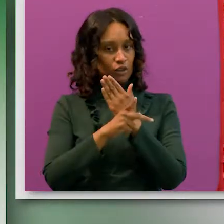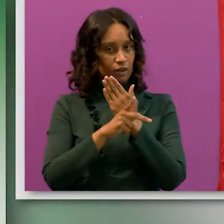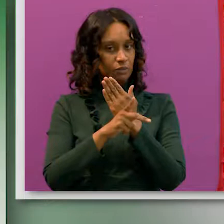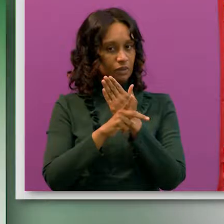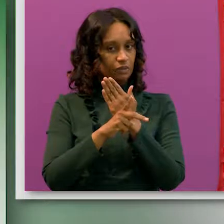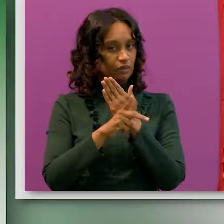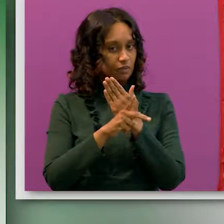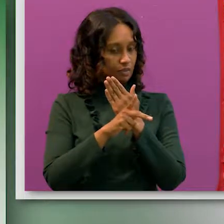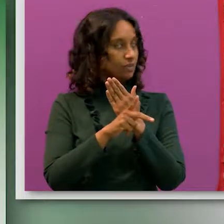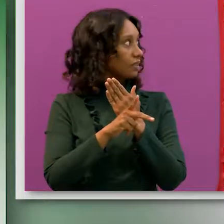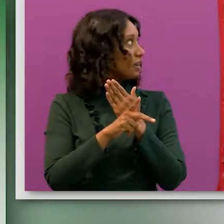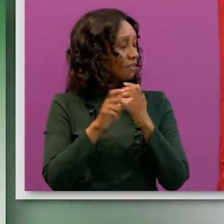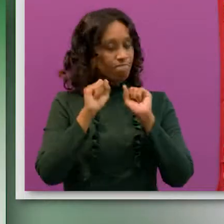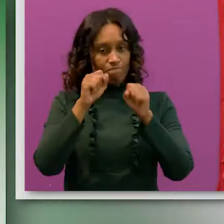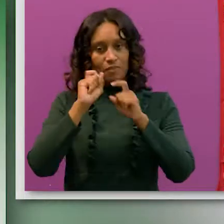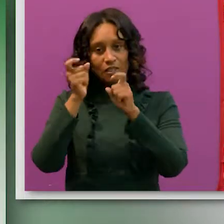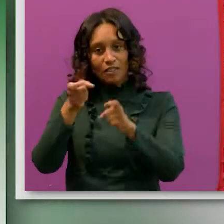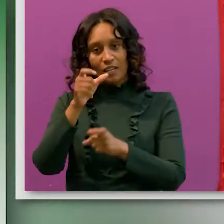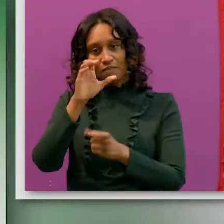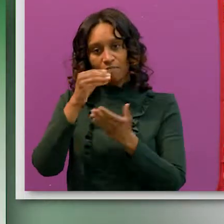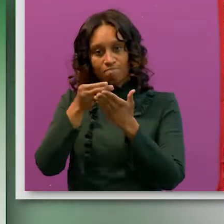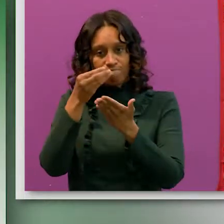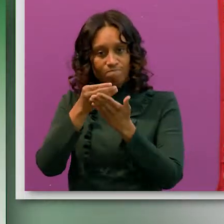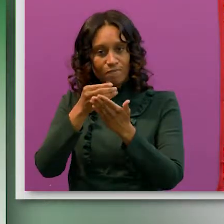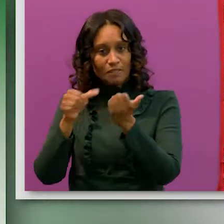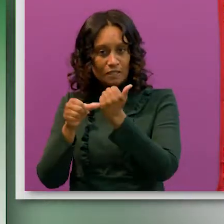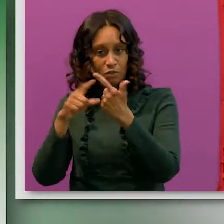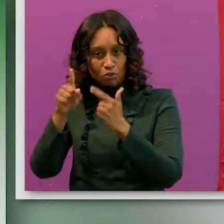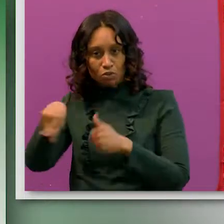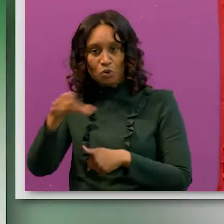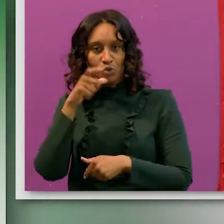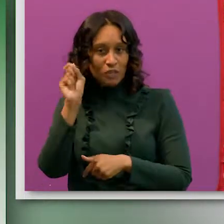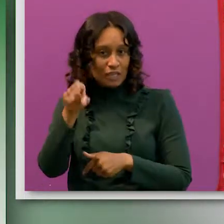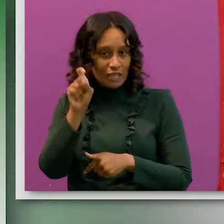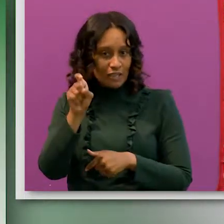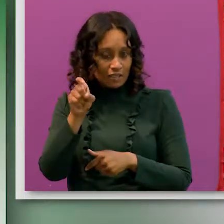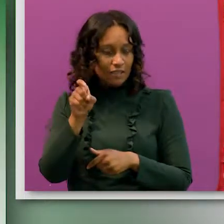provide cash assistance for families that need it beyond the federal